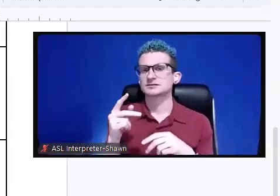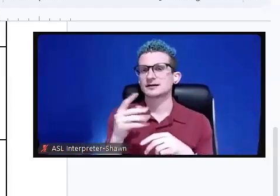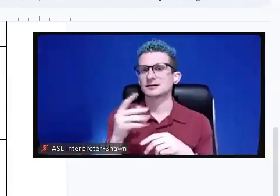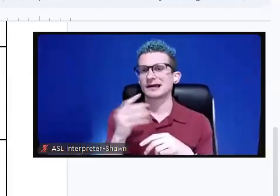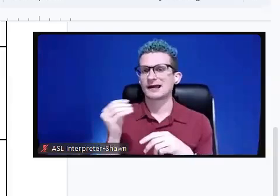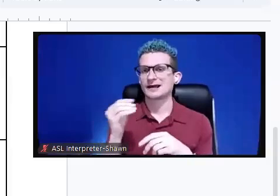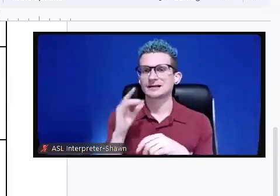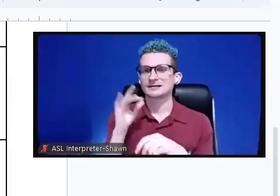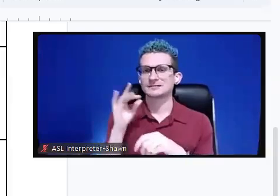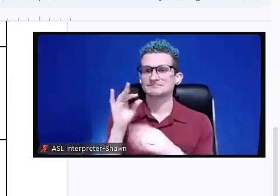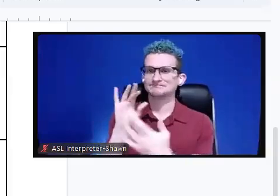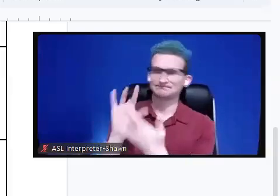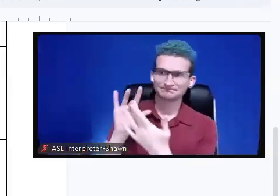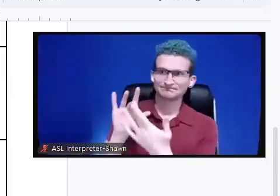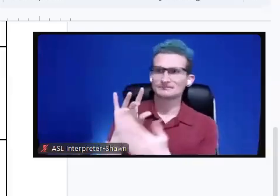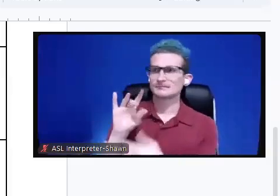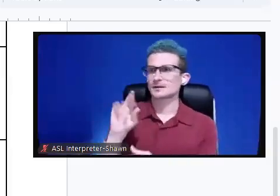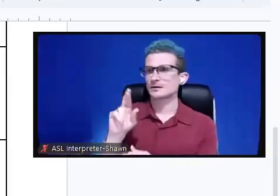you're talking,